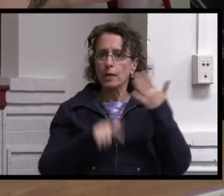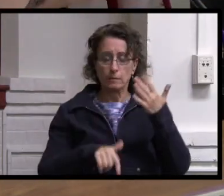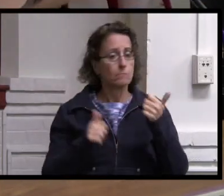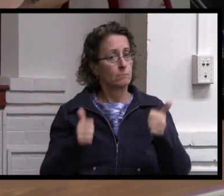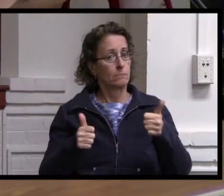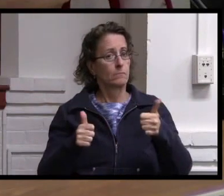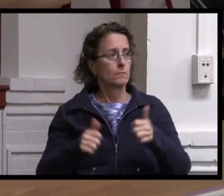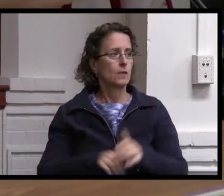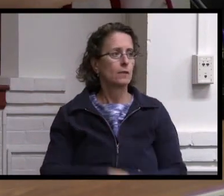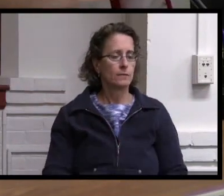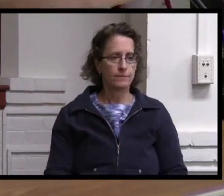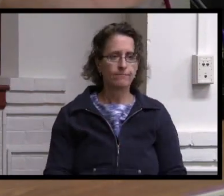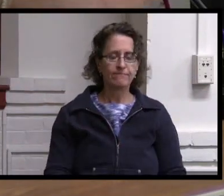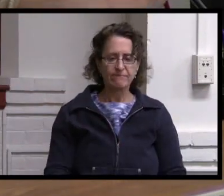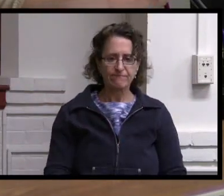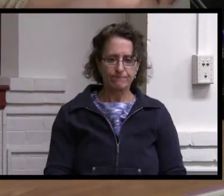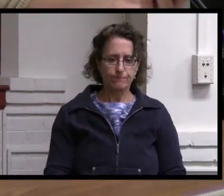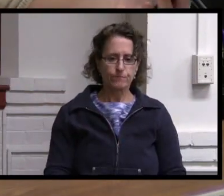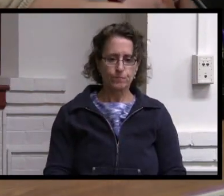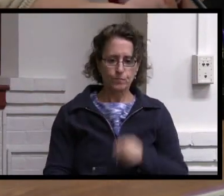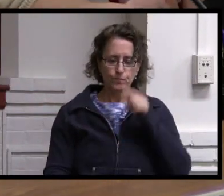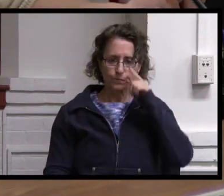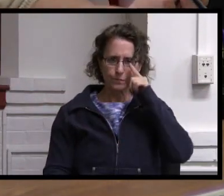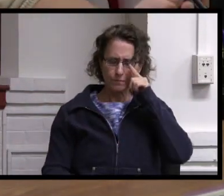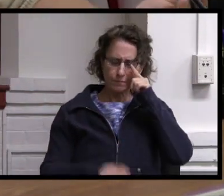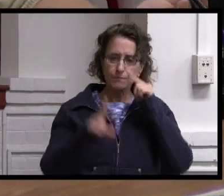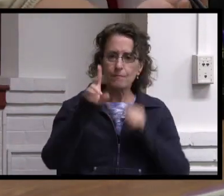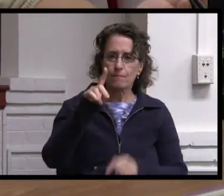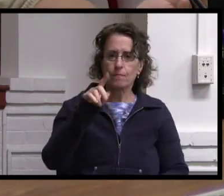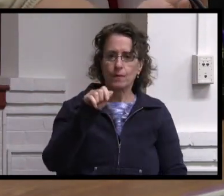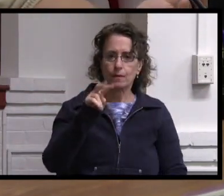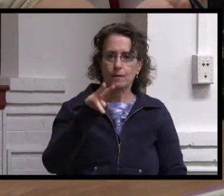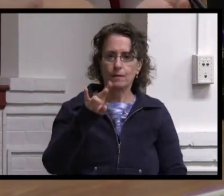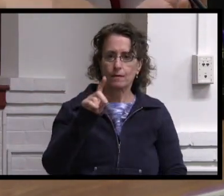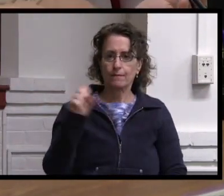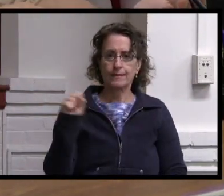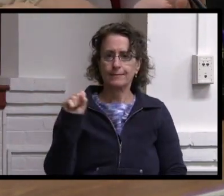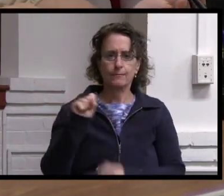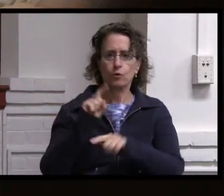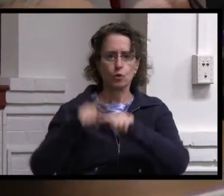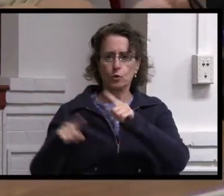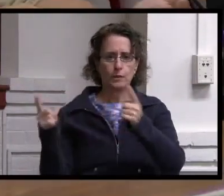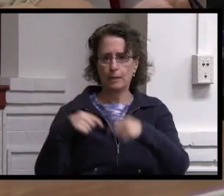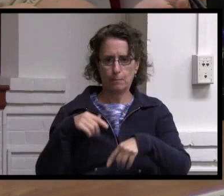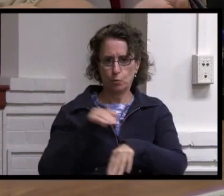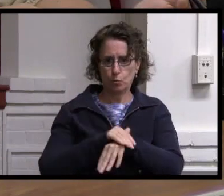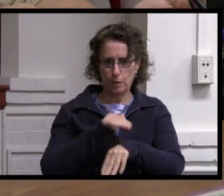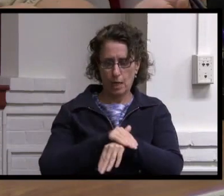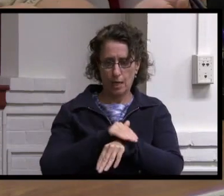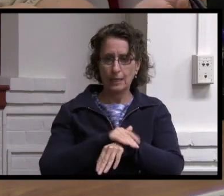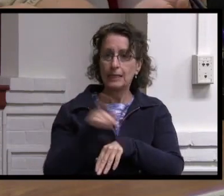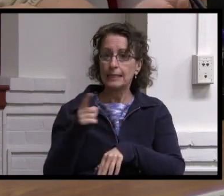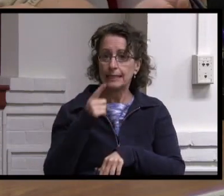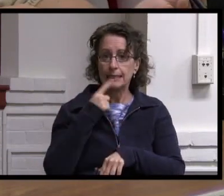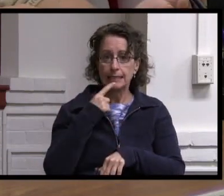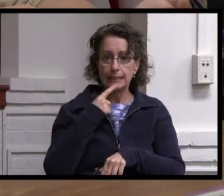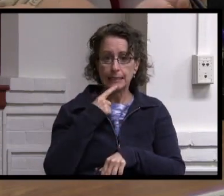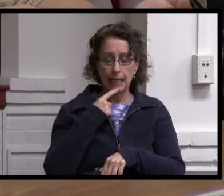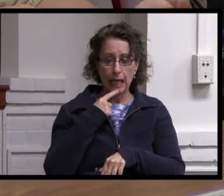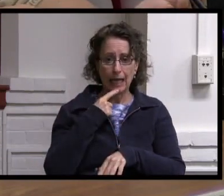read all of it. No, it's kind of funny. David Scholes, who couldn't be here, says that he's in a tent on the